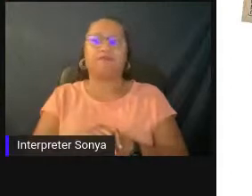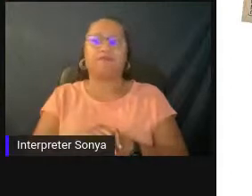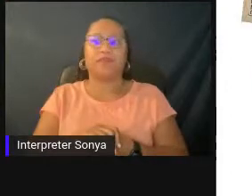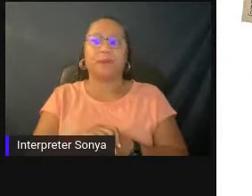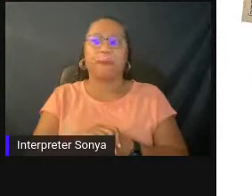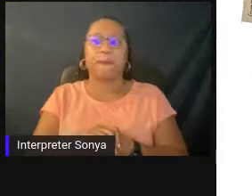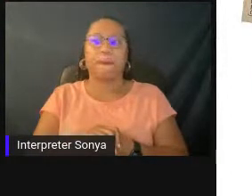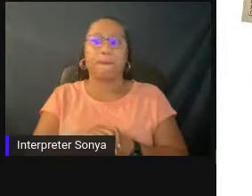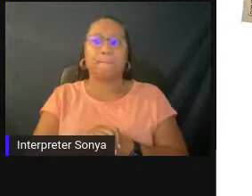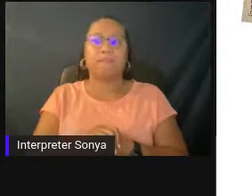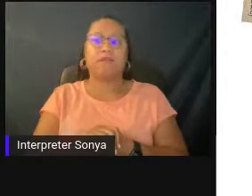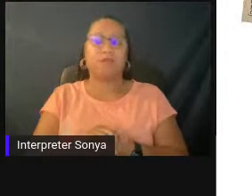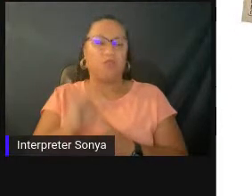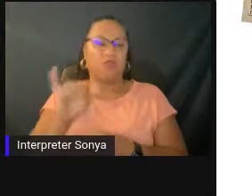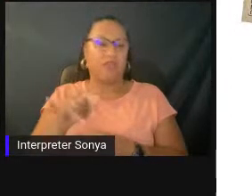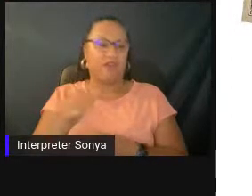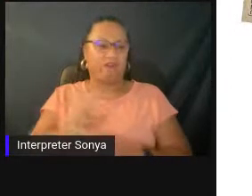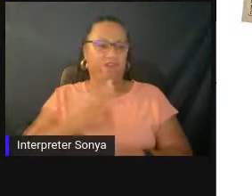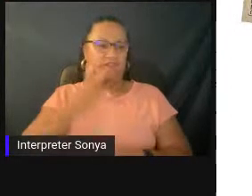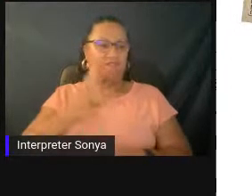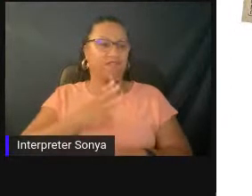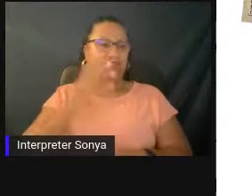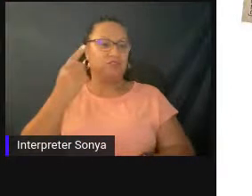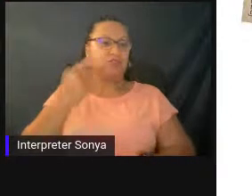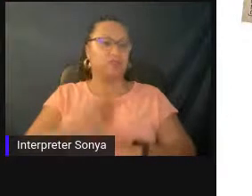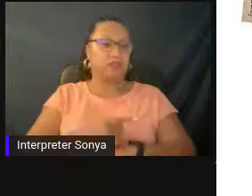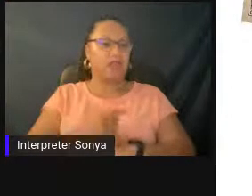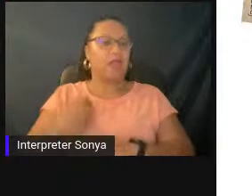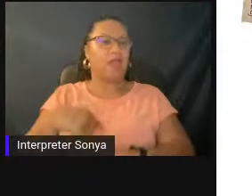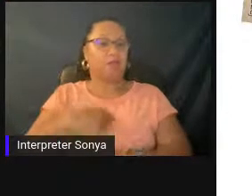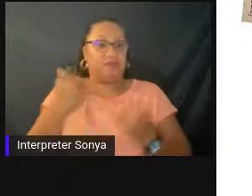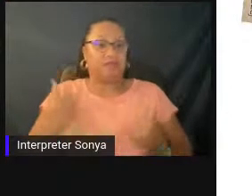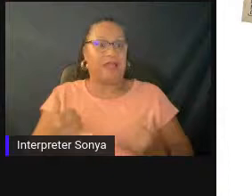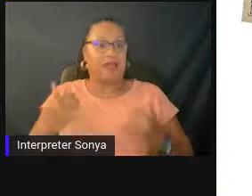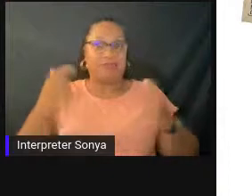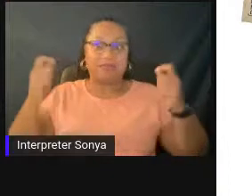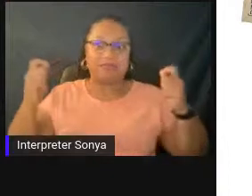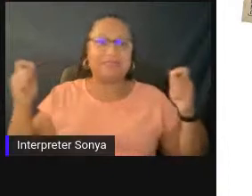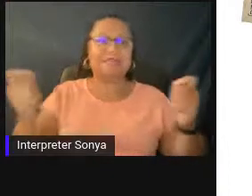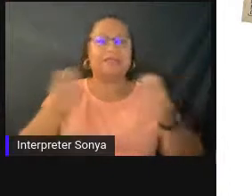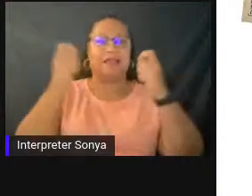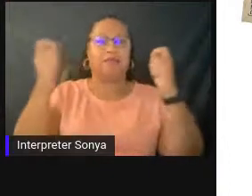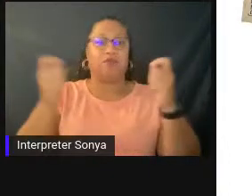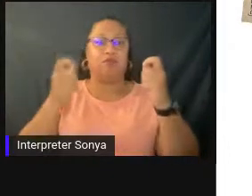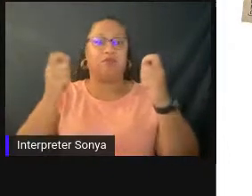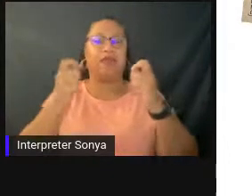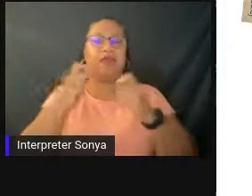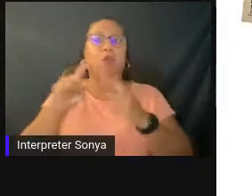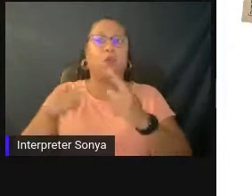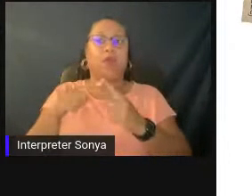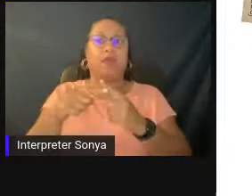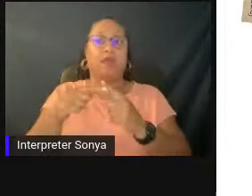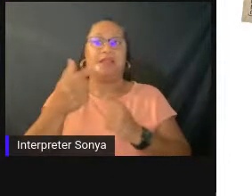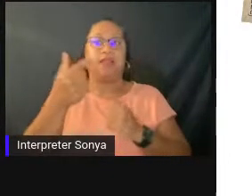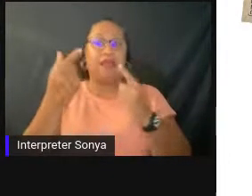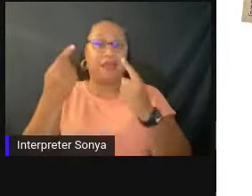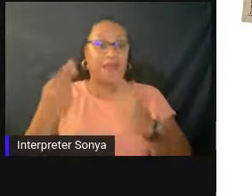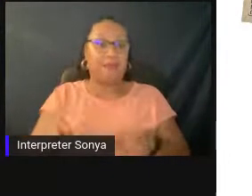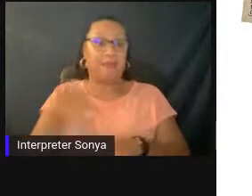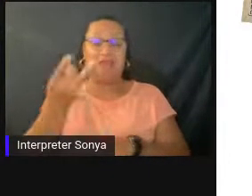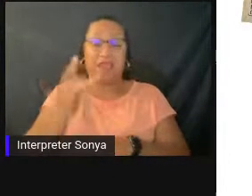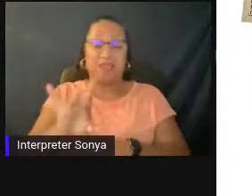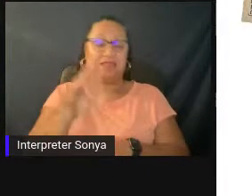day enslaved people in Galveston were freed began in